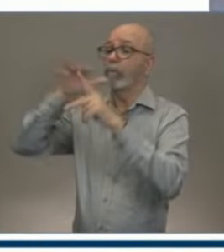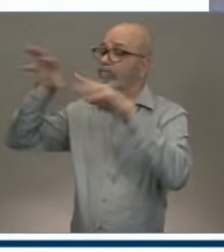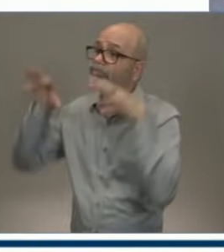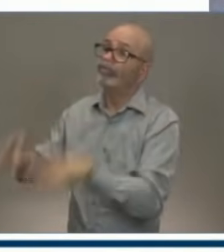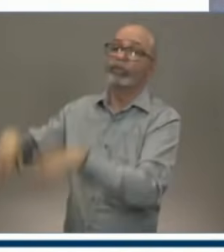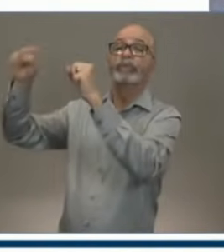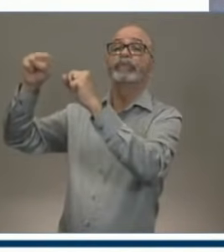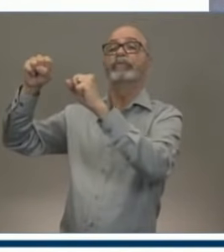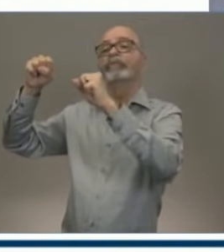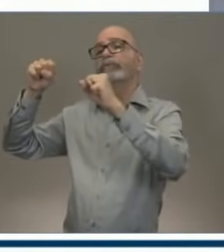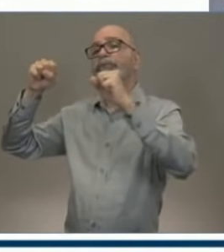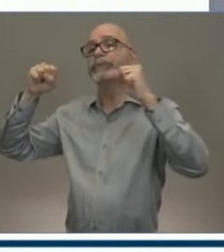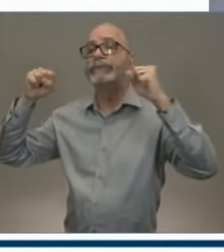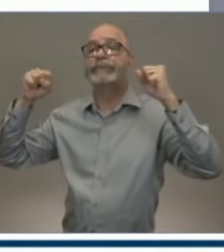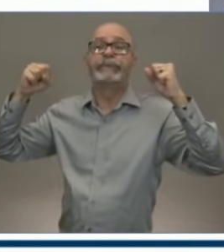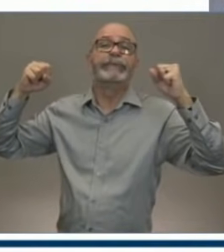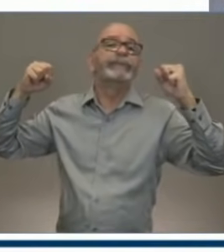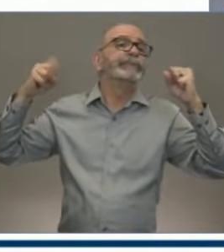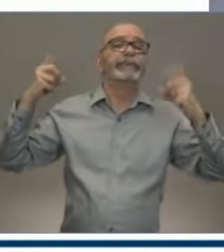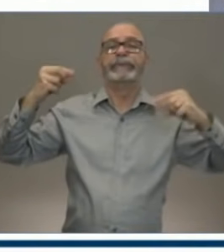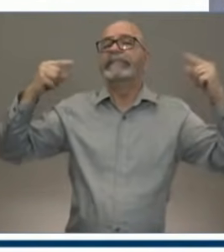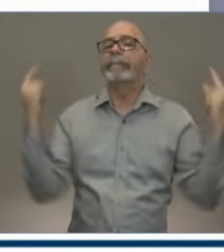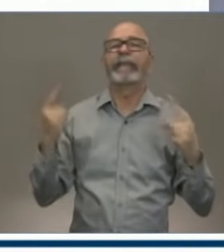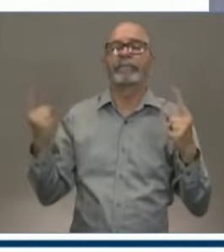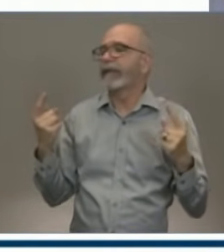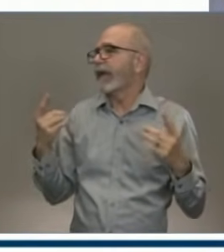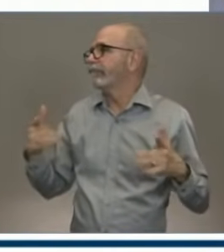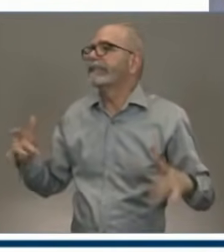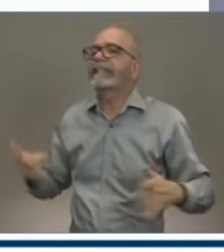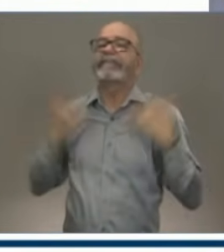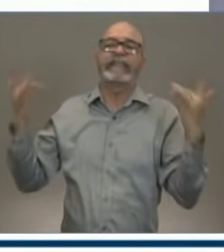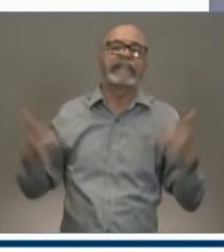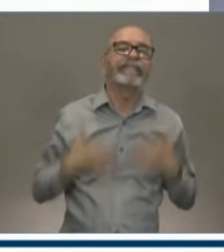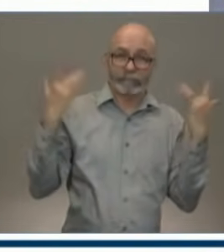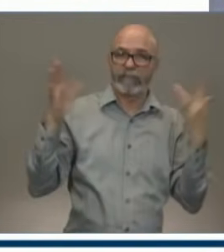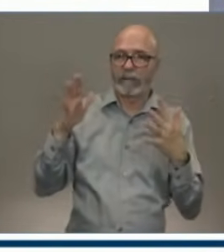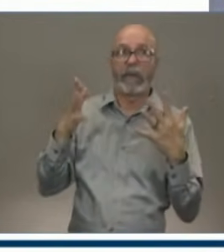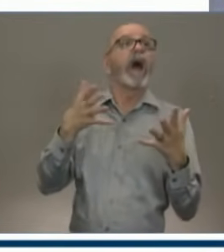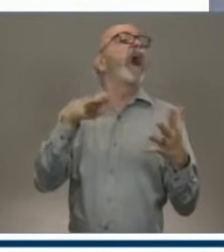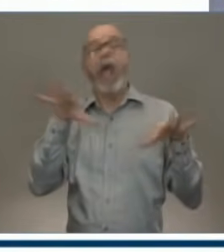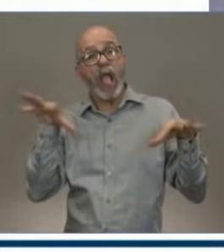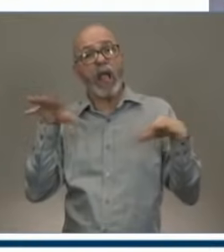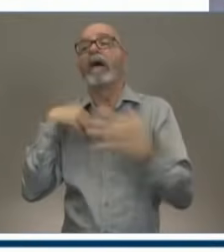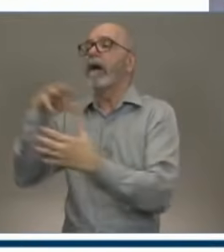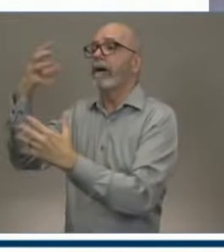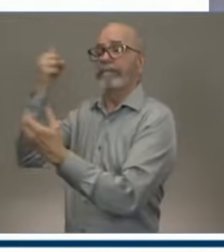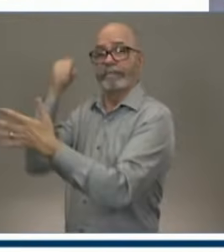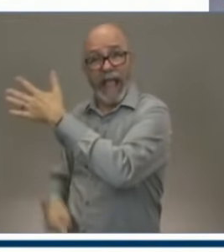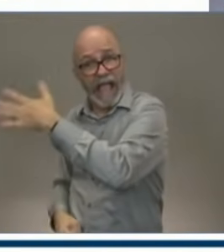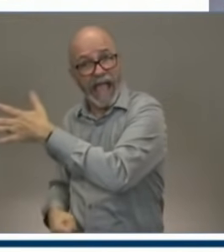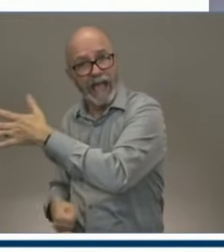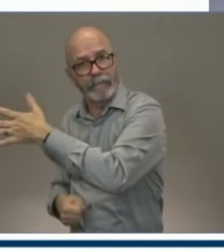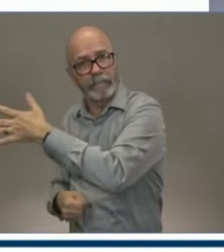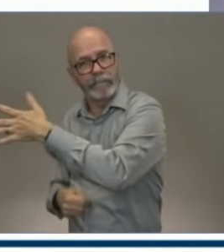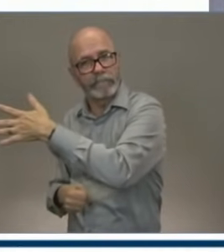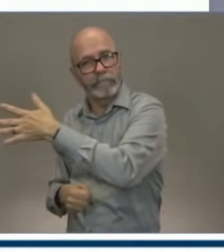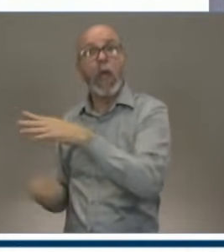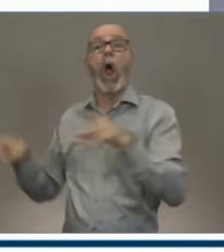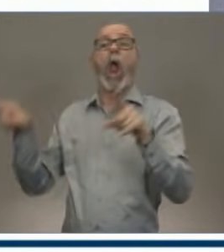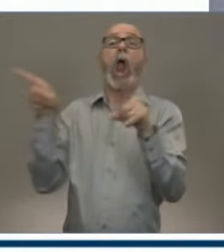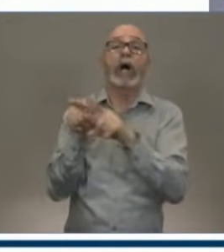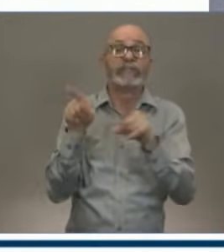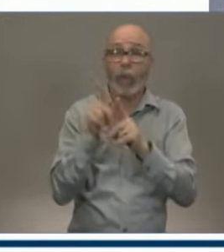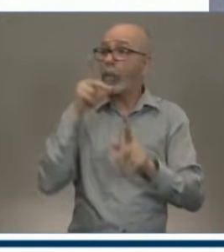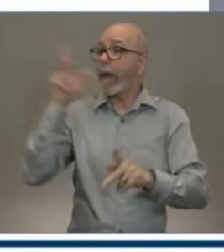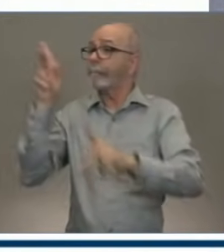those who attend and ignore the public health rules and orders also potentially run the risk of being fined